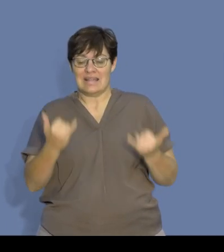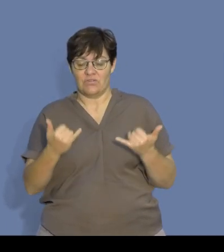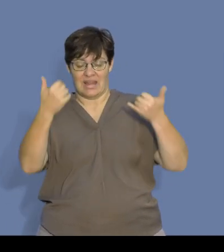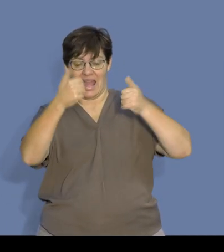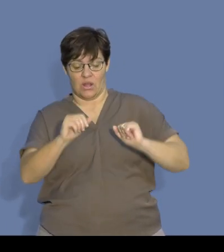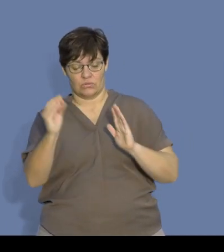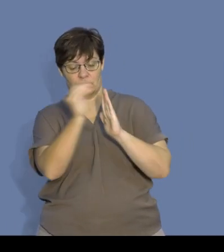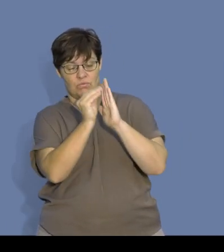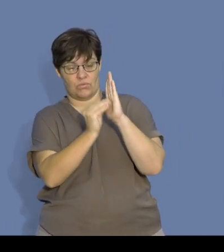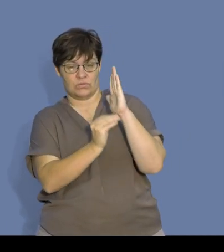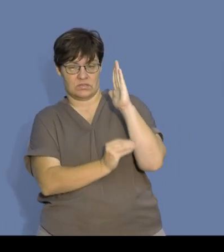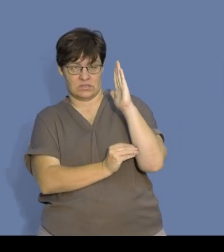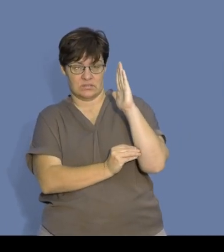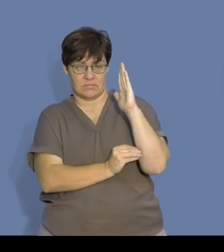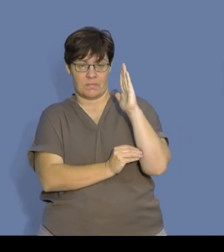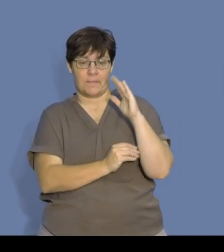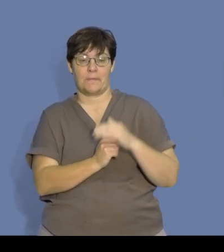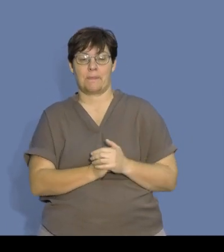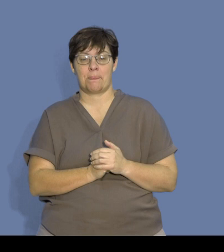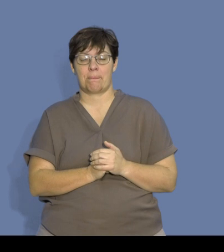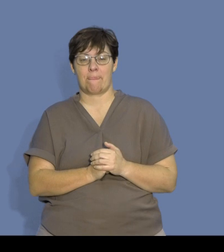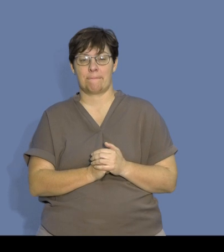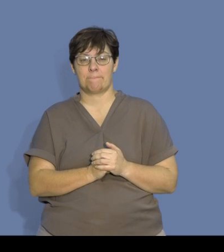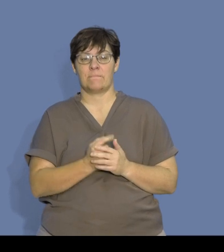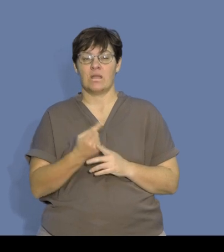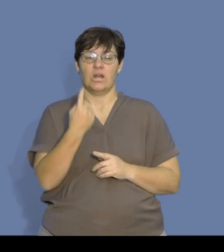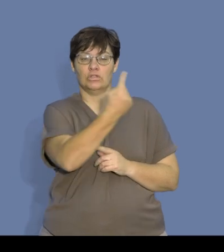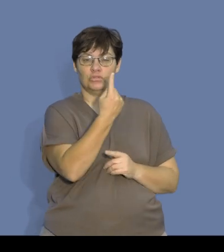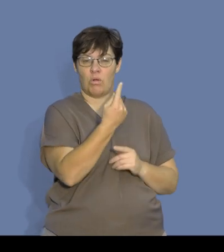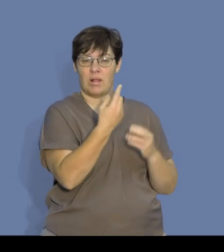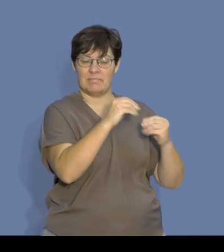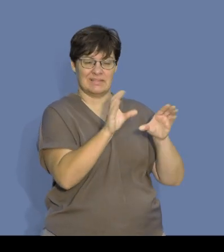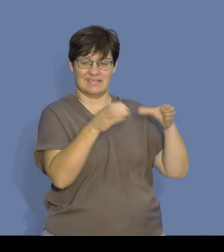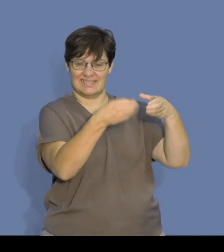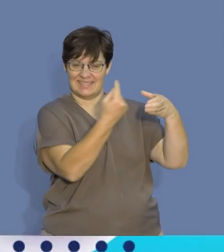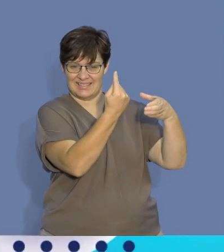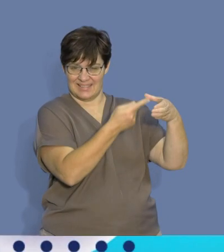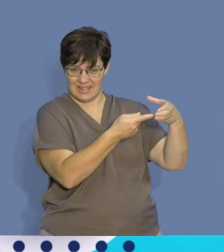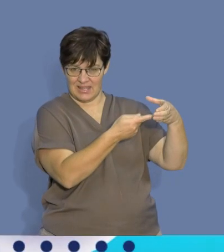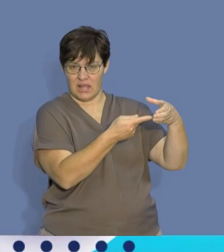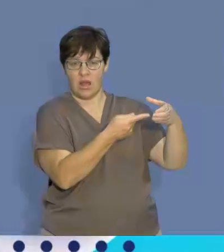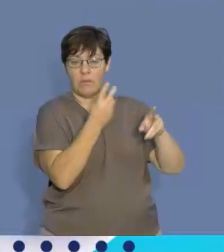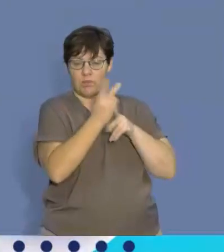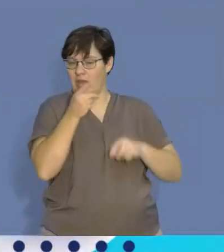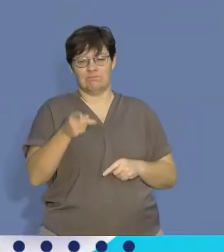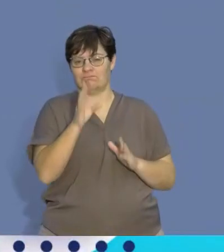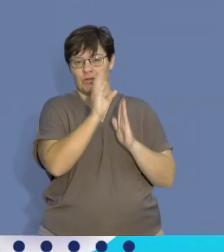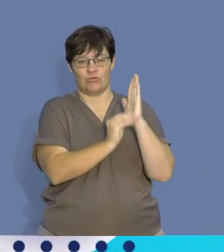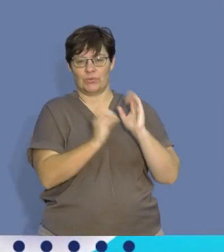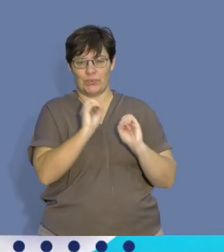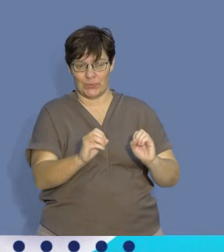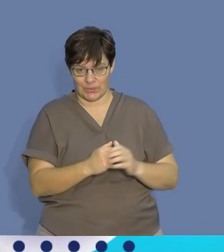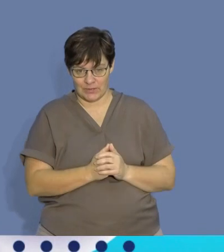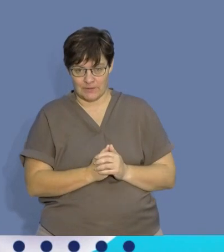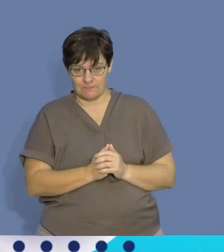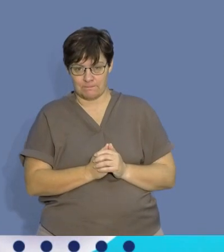the current account note. Now remember guys, while doing a sole trader, we never prepared this particular